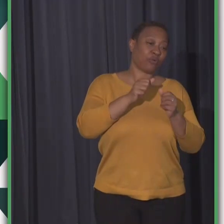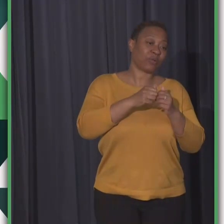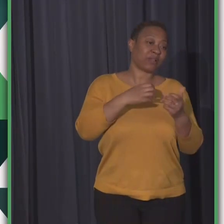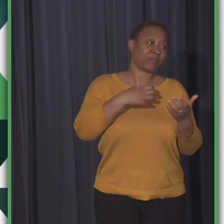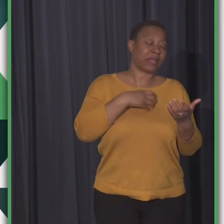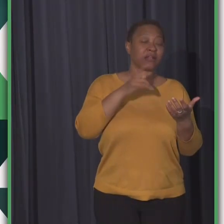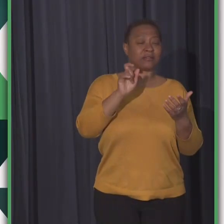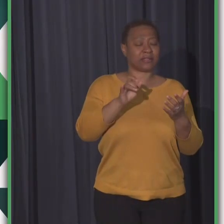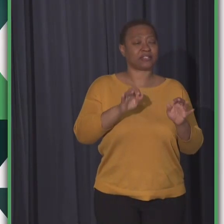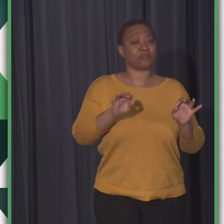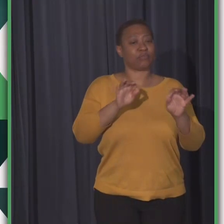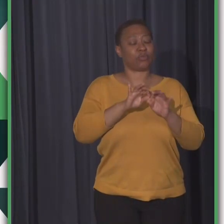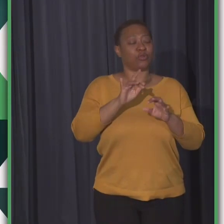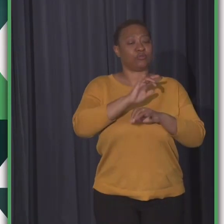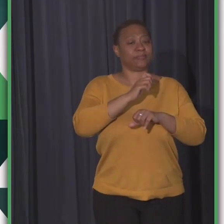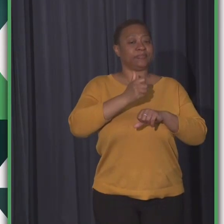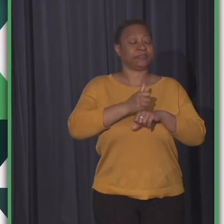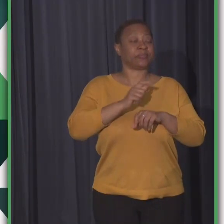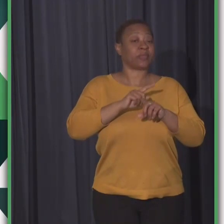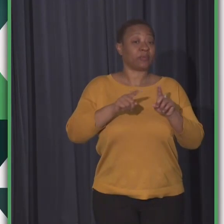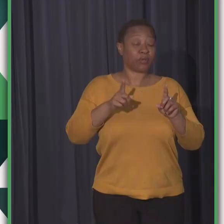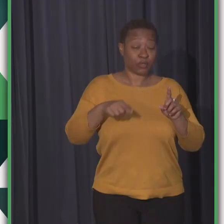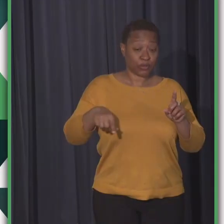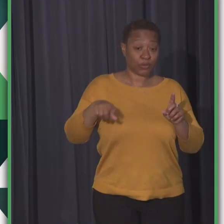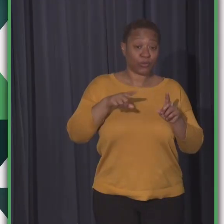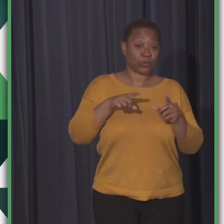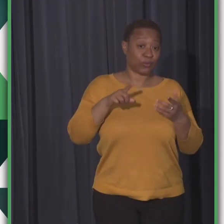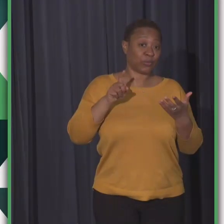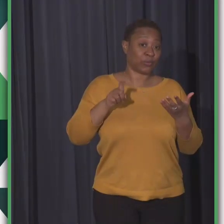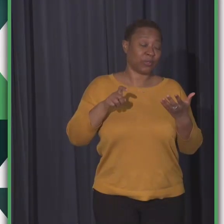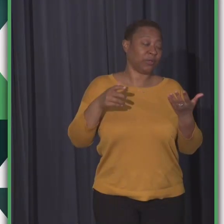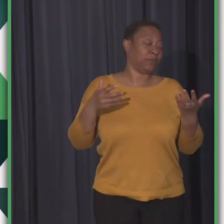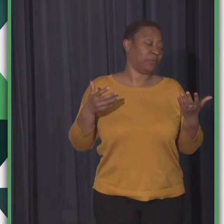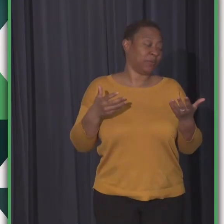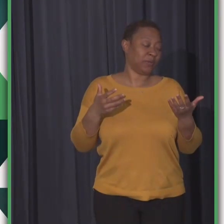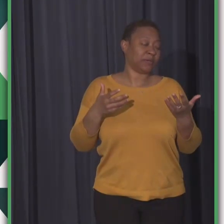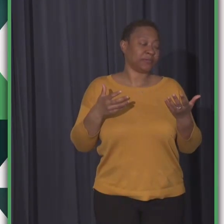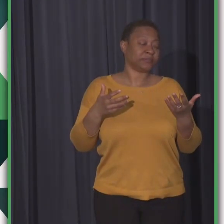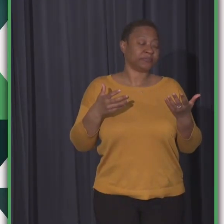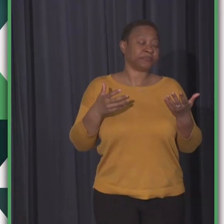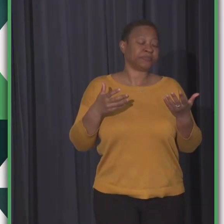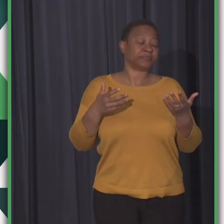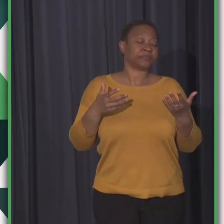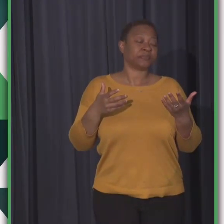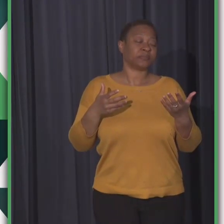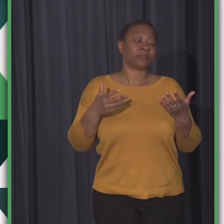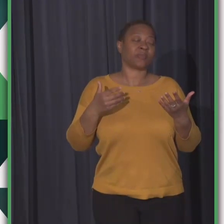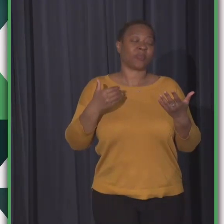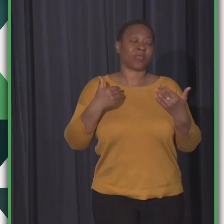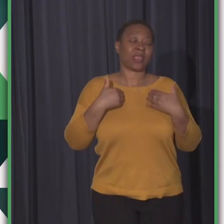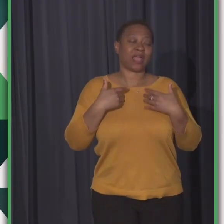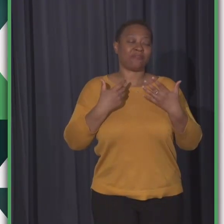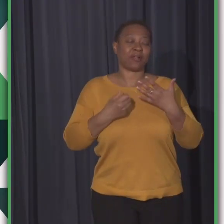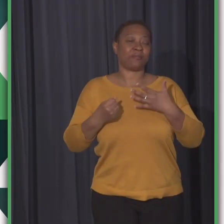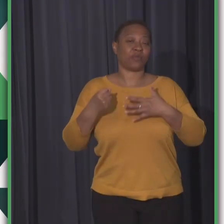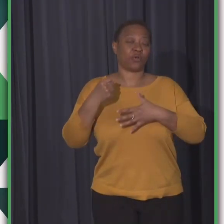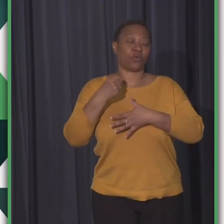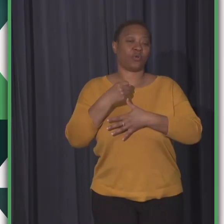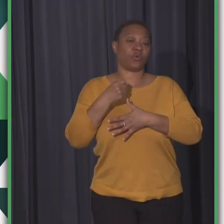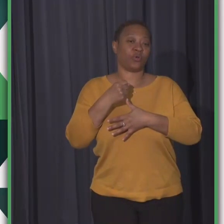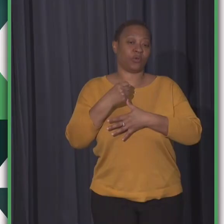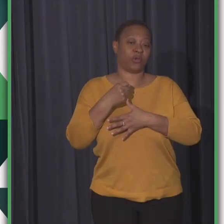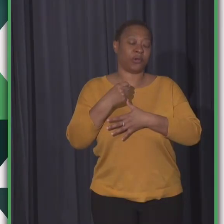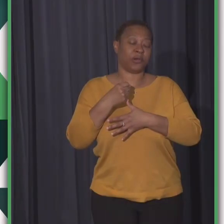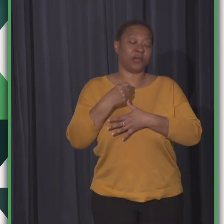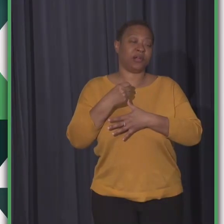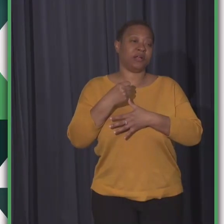would be important too. But there needs to be a number one priority on getting